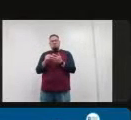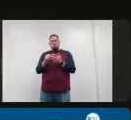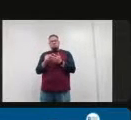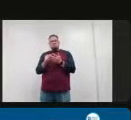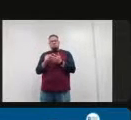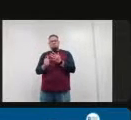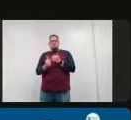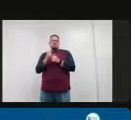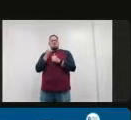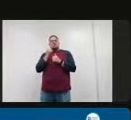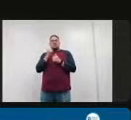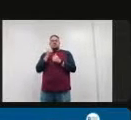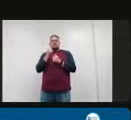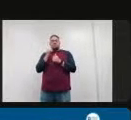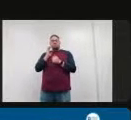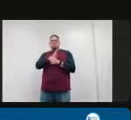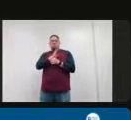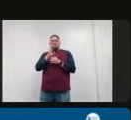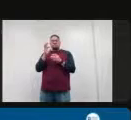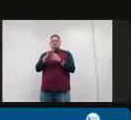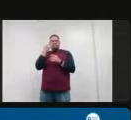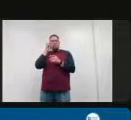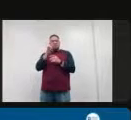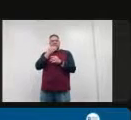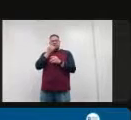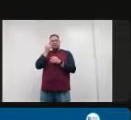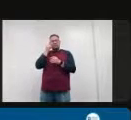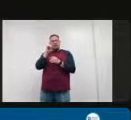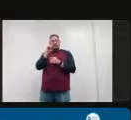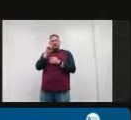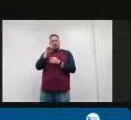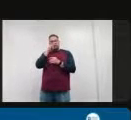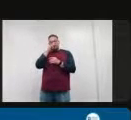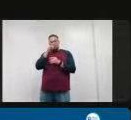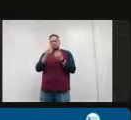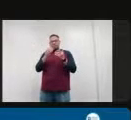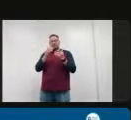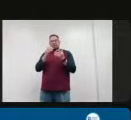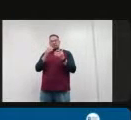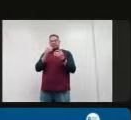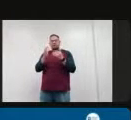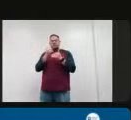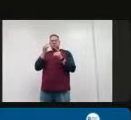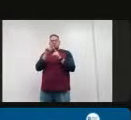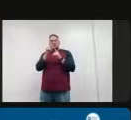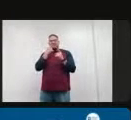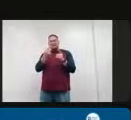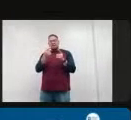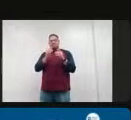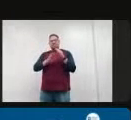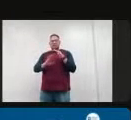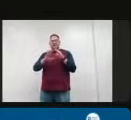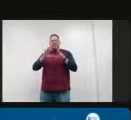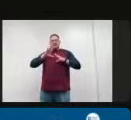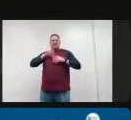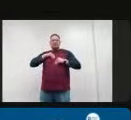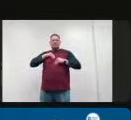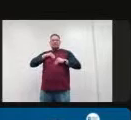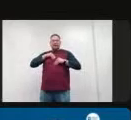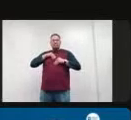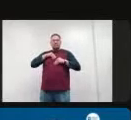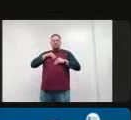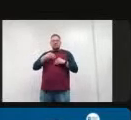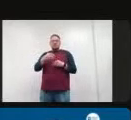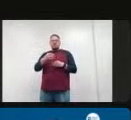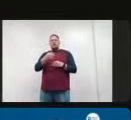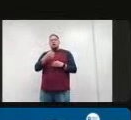board voted in a way that is best for the kids, and maybe an easier word to use is basically accept. I might be able to accept